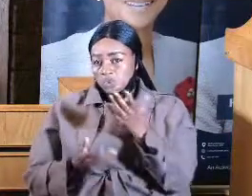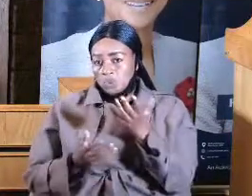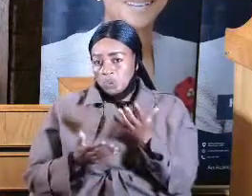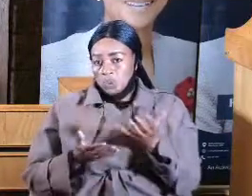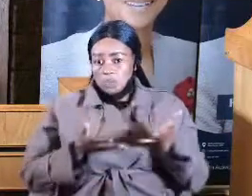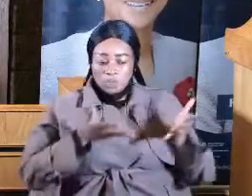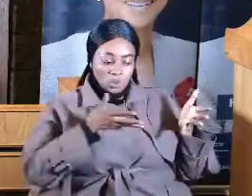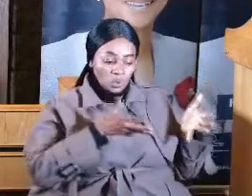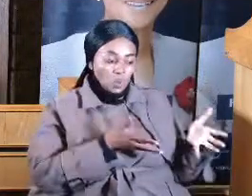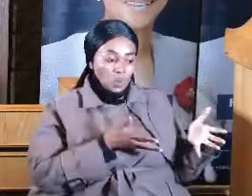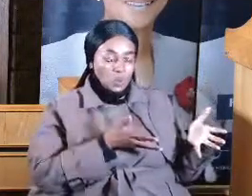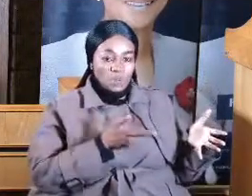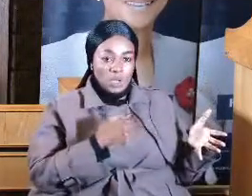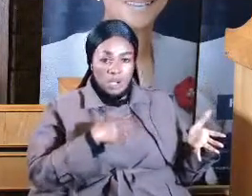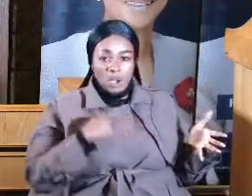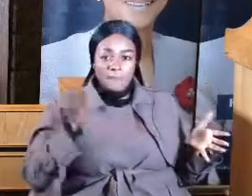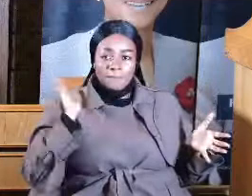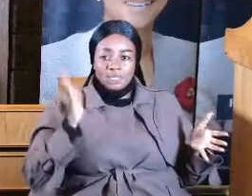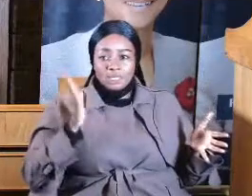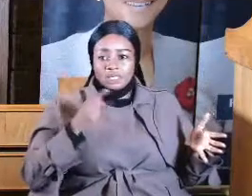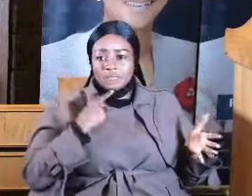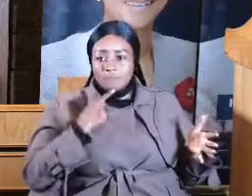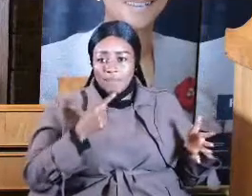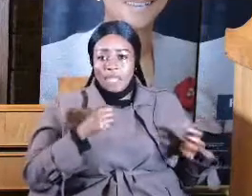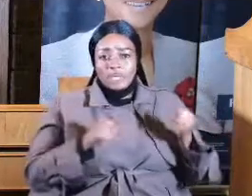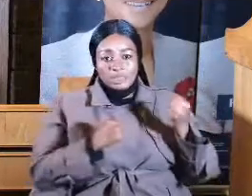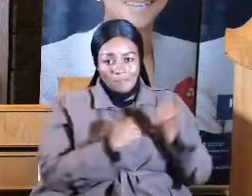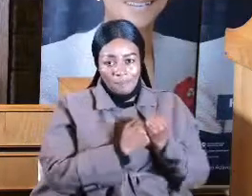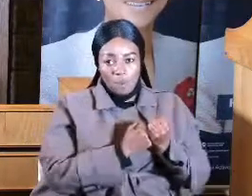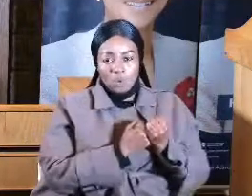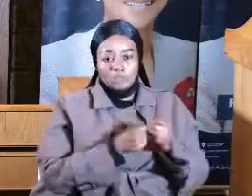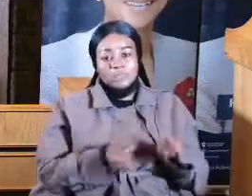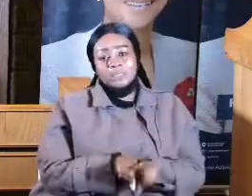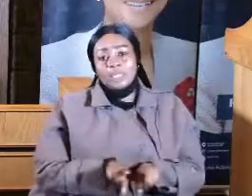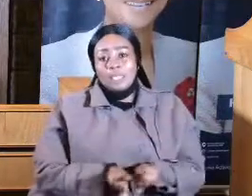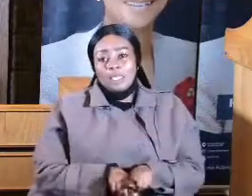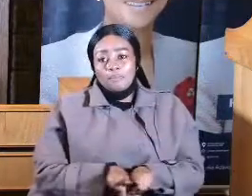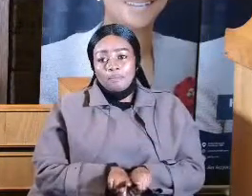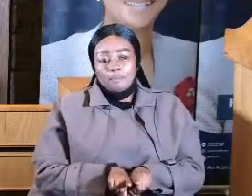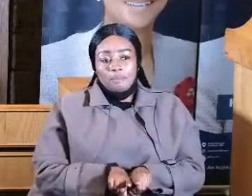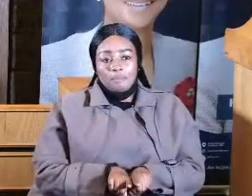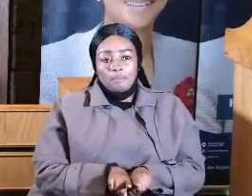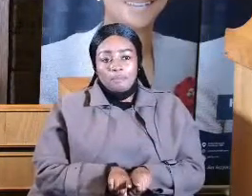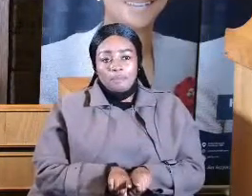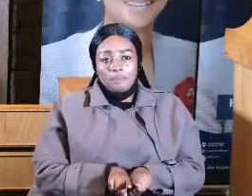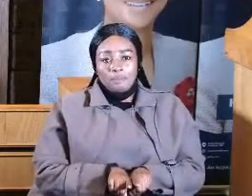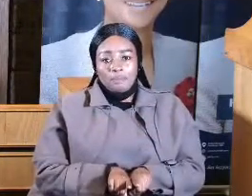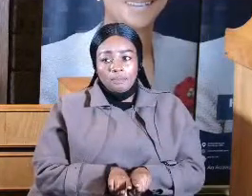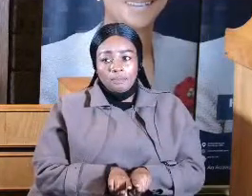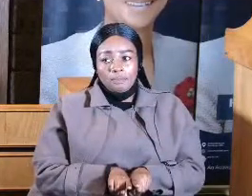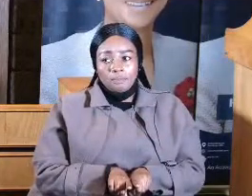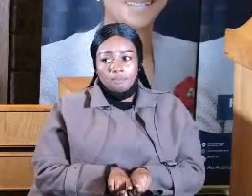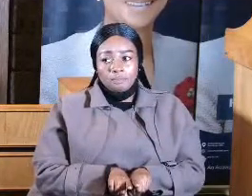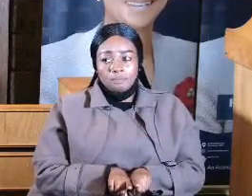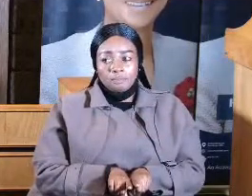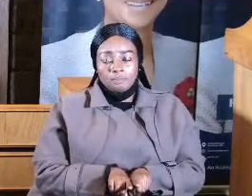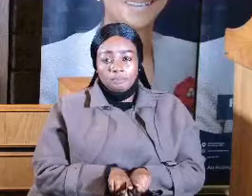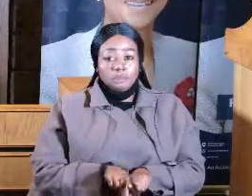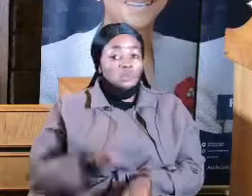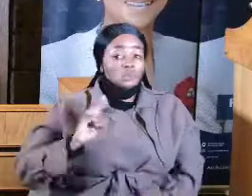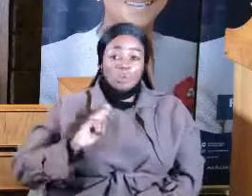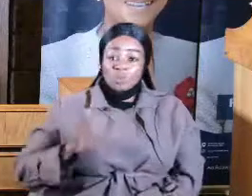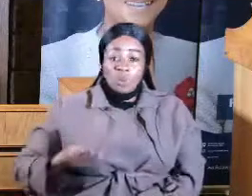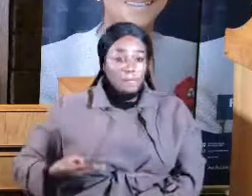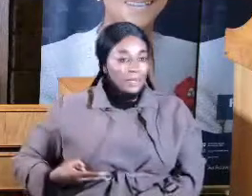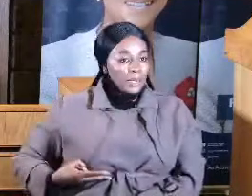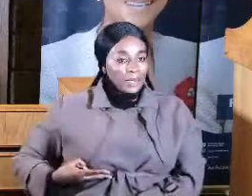can present regarding issues of the statistics in the province. So women are